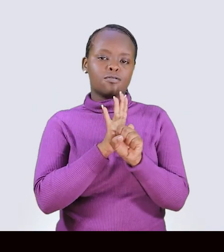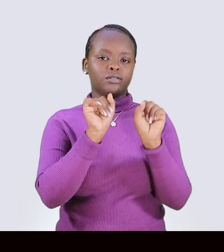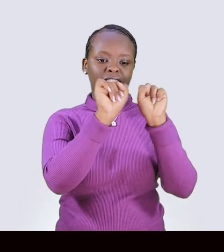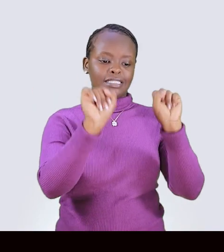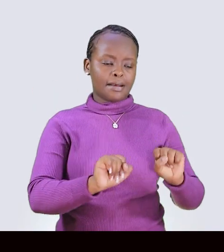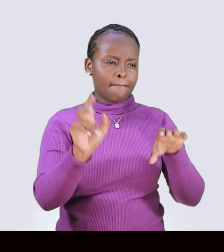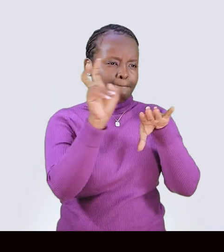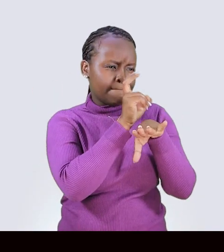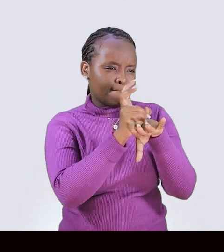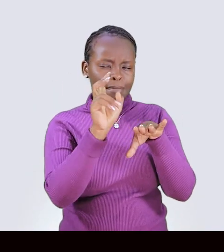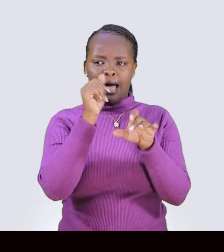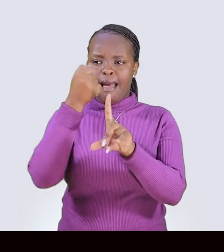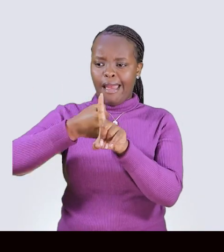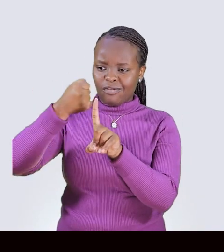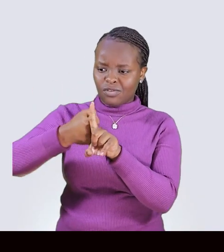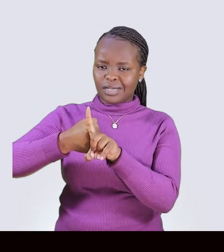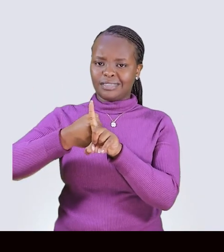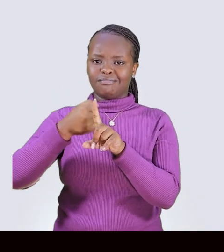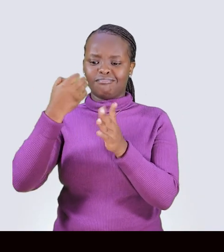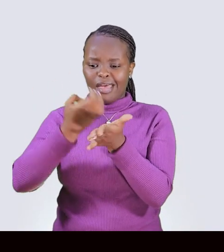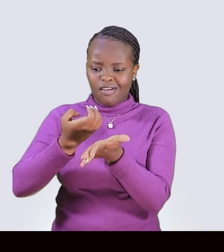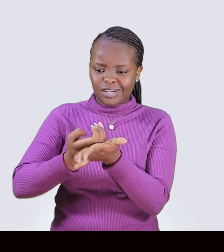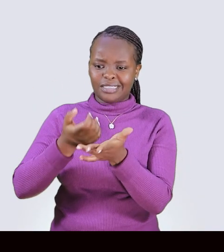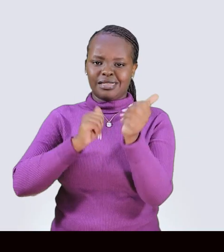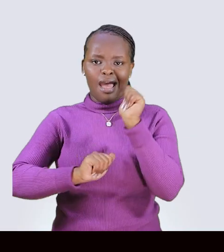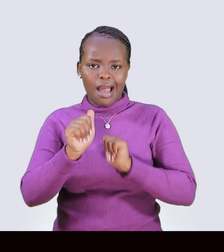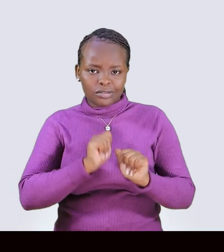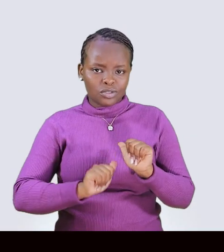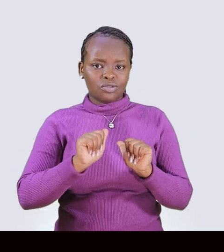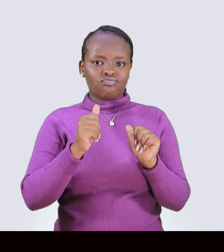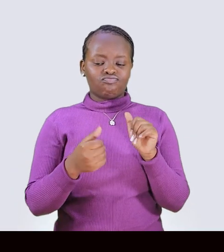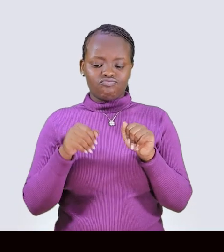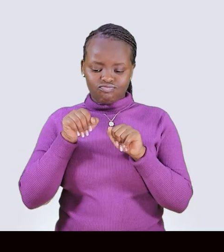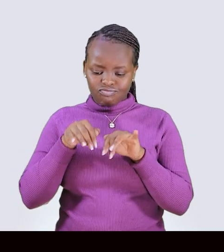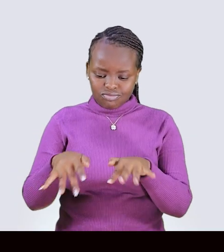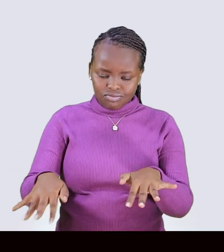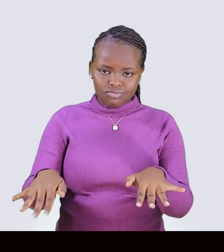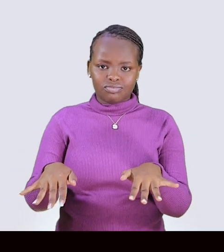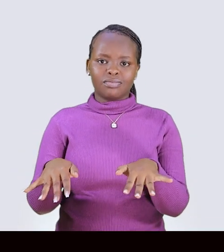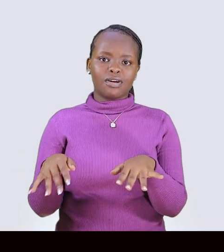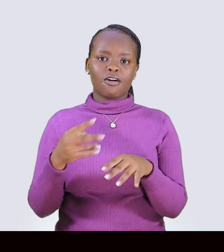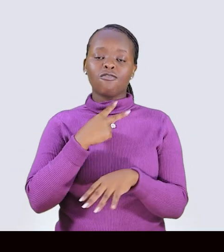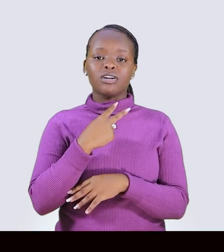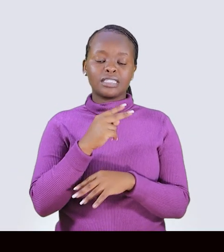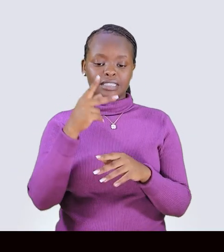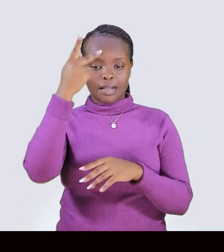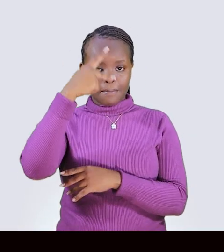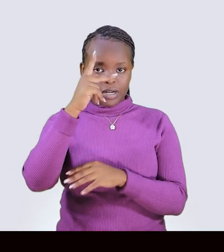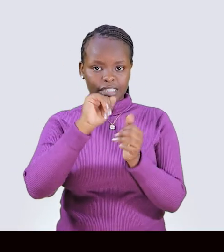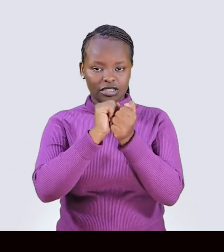from monitoring to advocacy, from evidence to action, from grassroots voices to policy